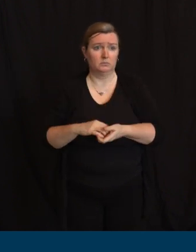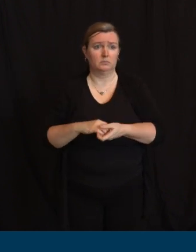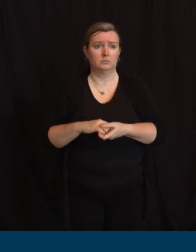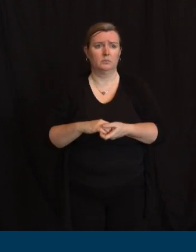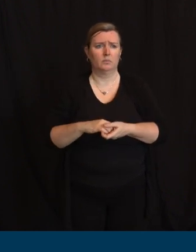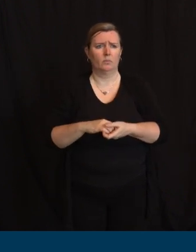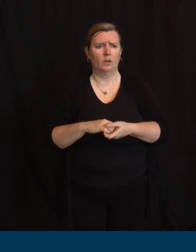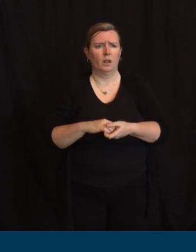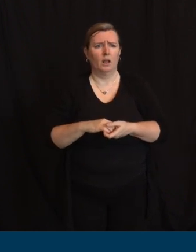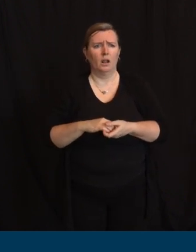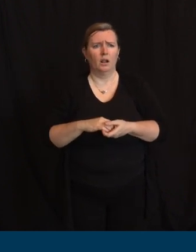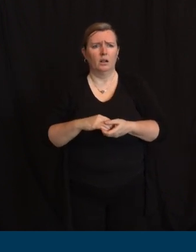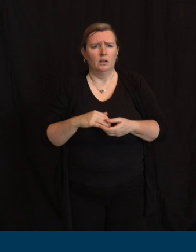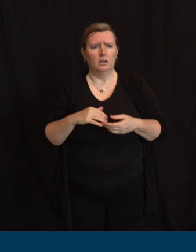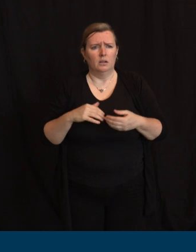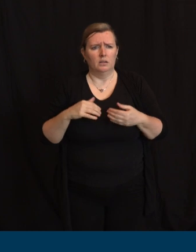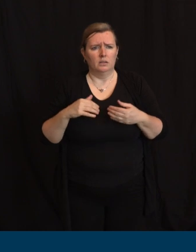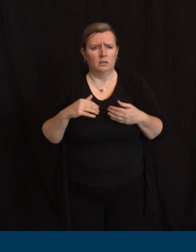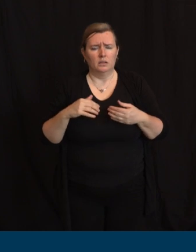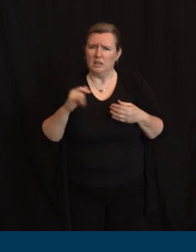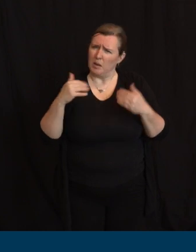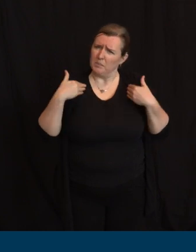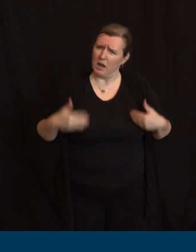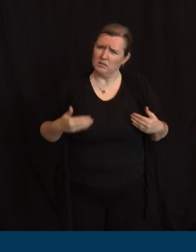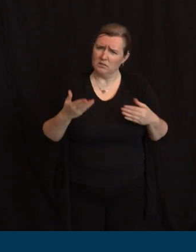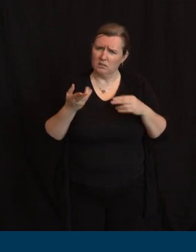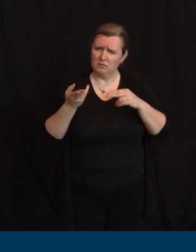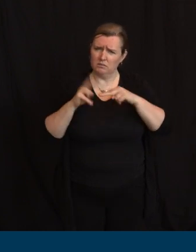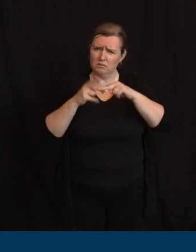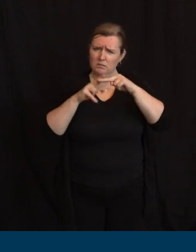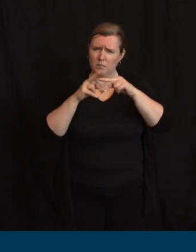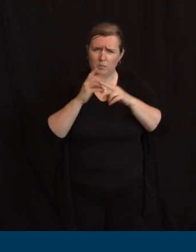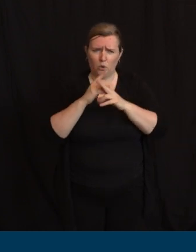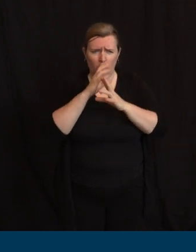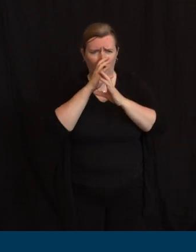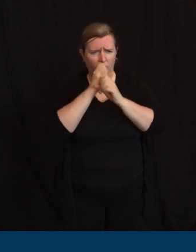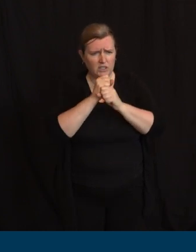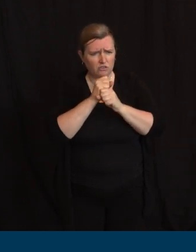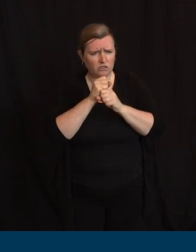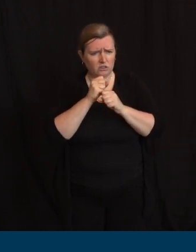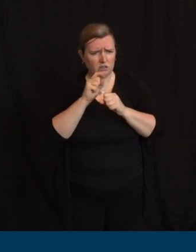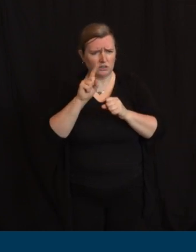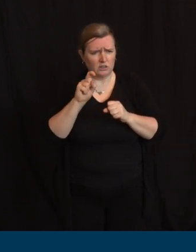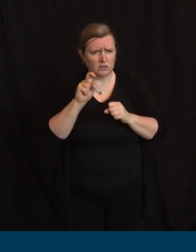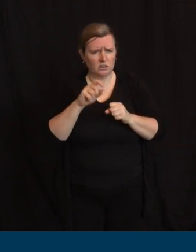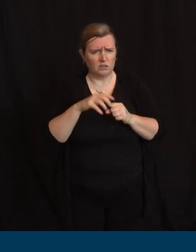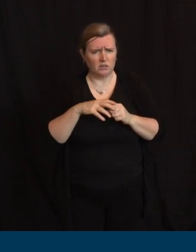Okay. I think you've already said it was earlier, but we'll come back. I'll allow you to come back.